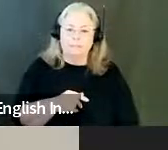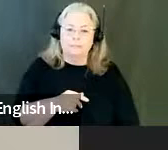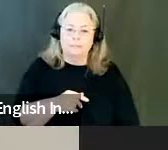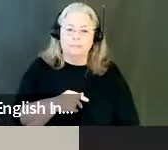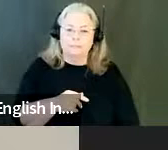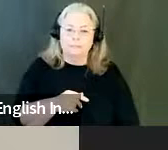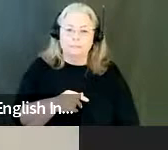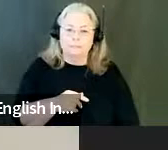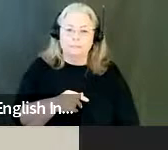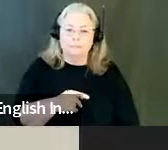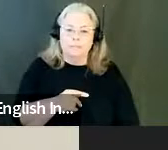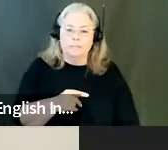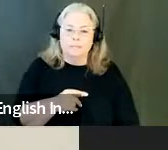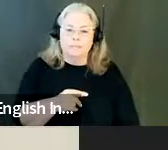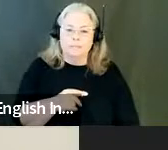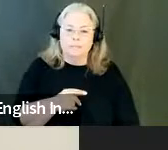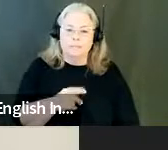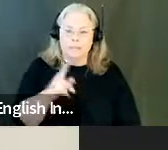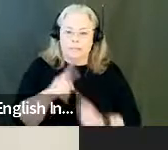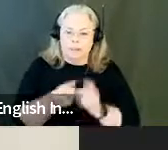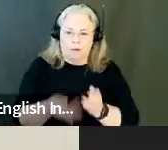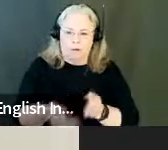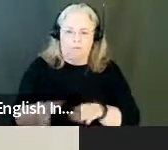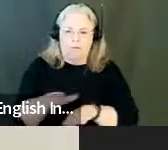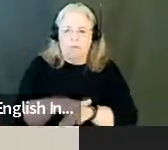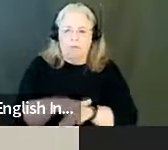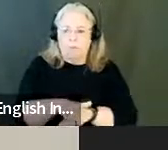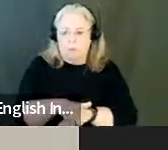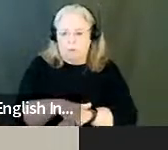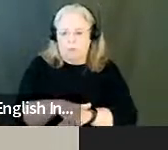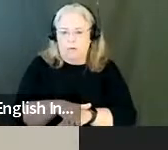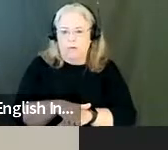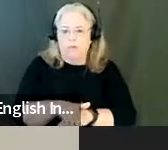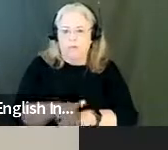Then we want to fold over.